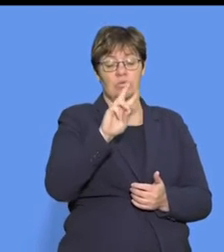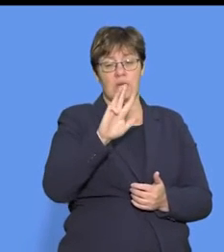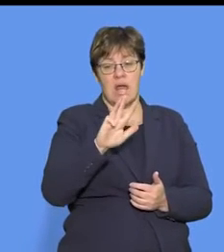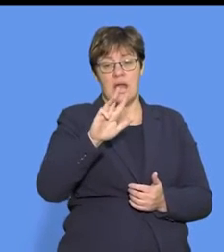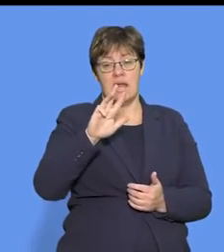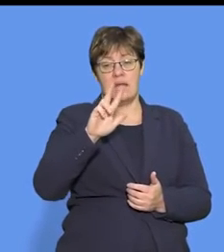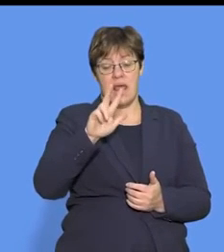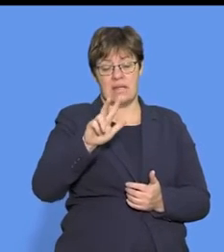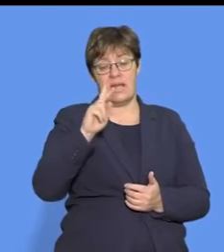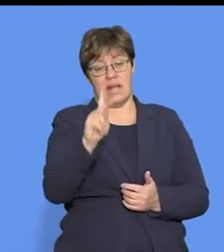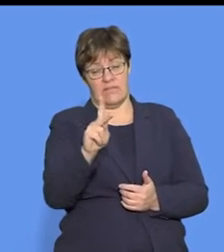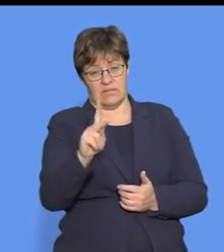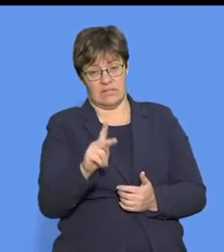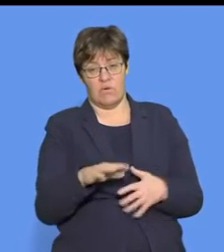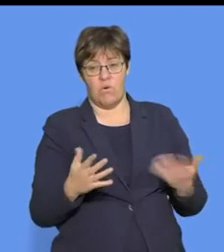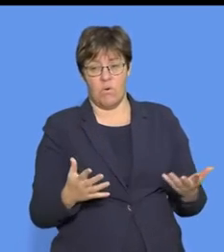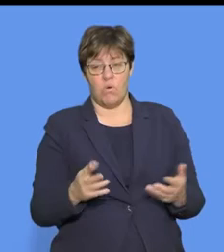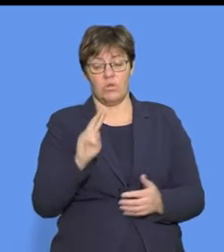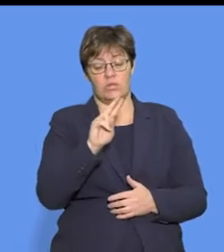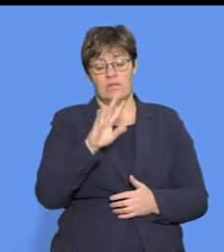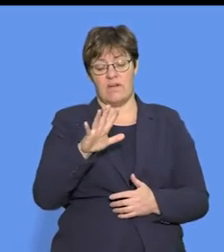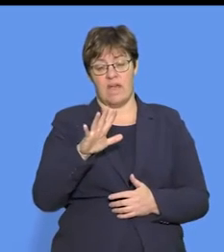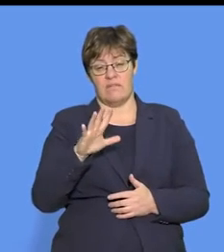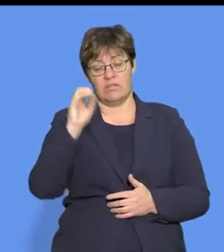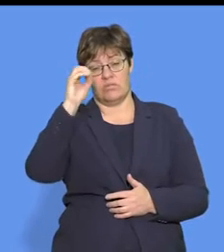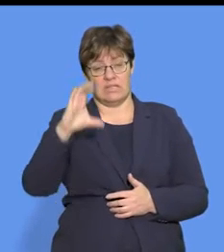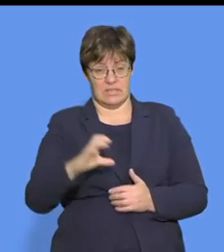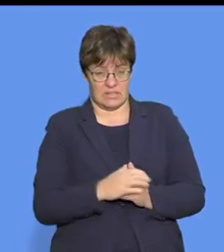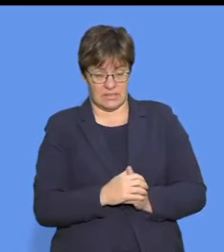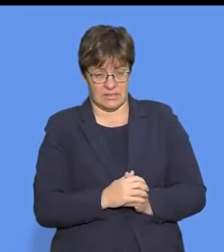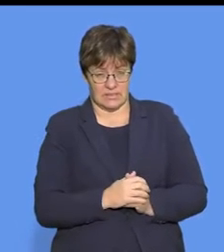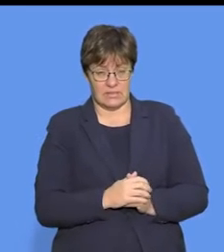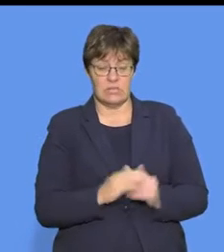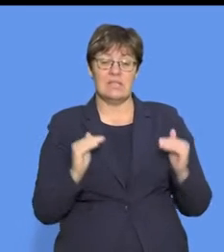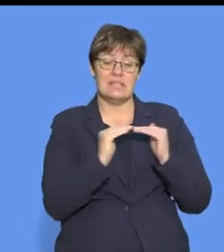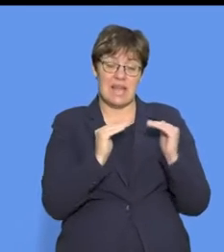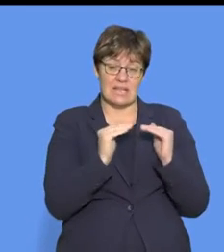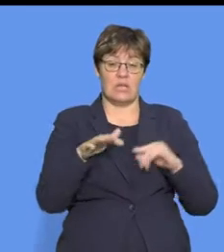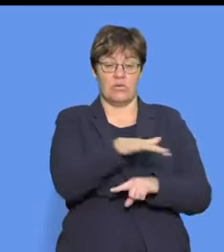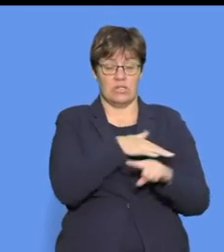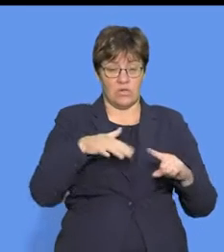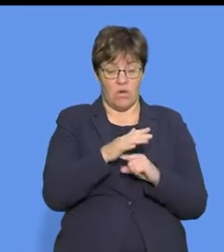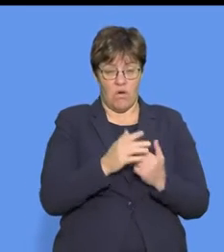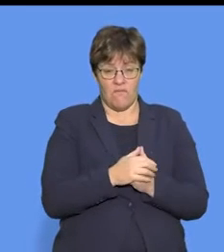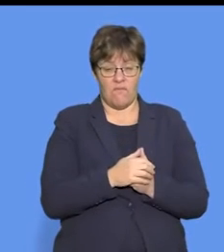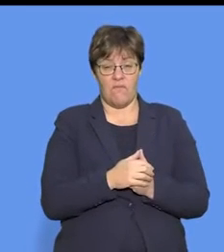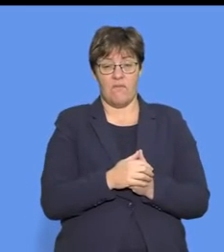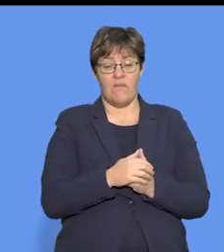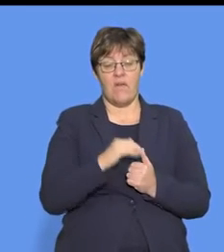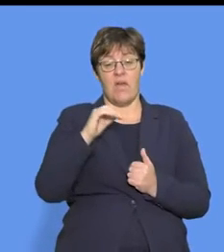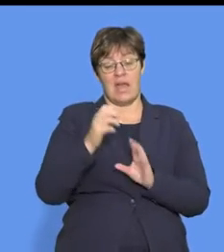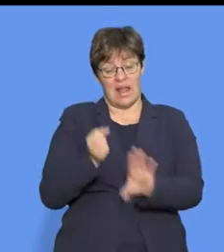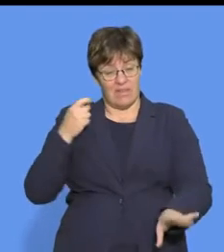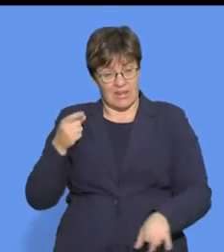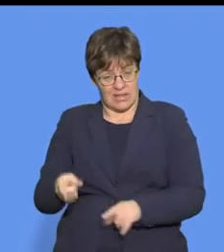at 298 Kelvin or 25 degrees Celsius. So the standard